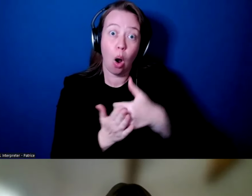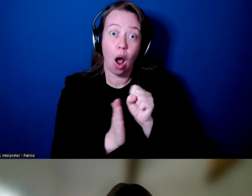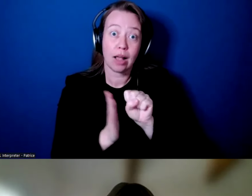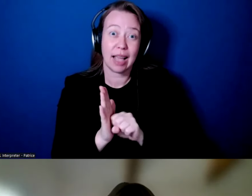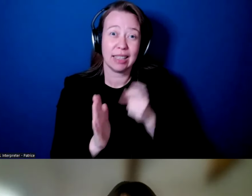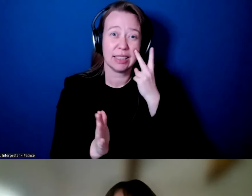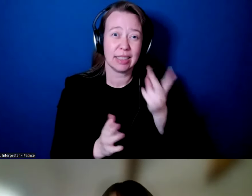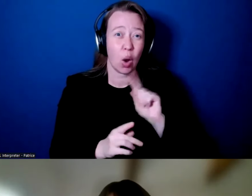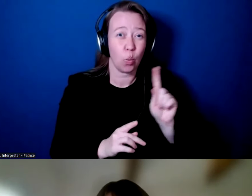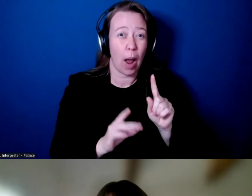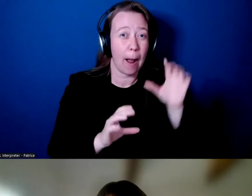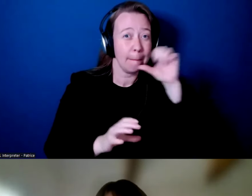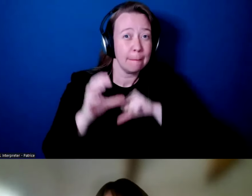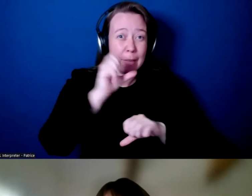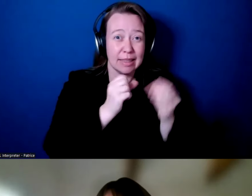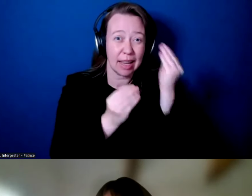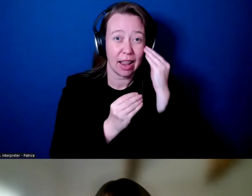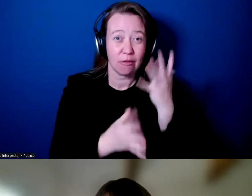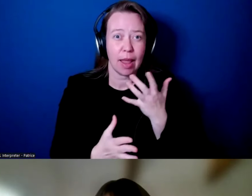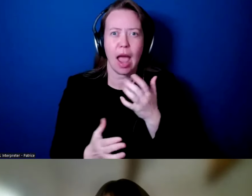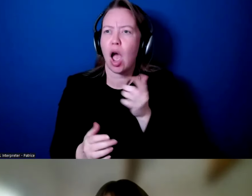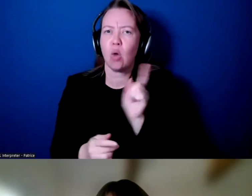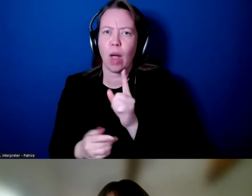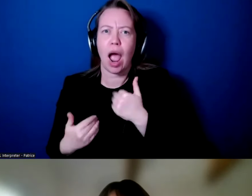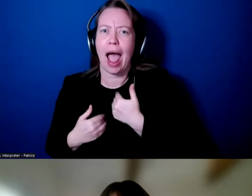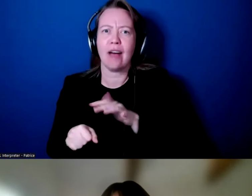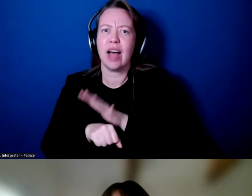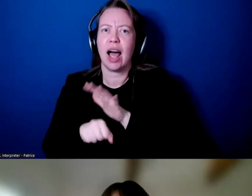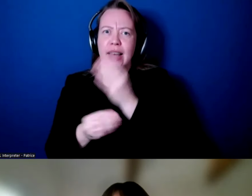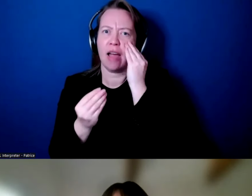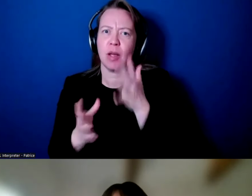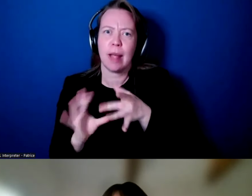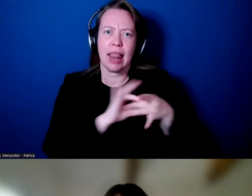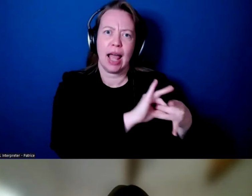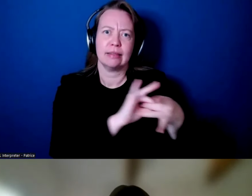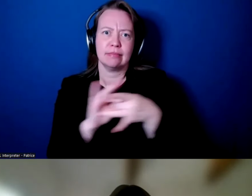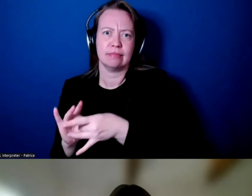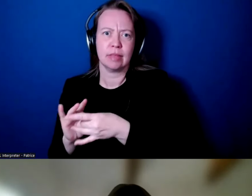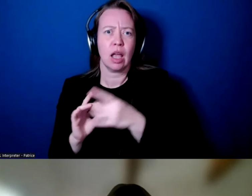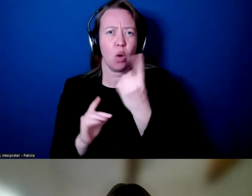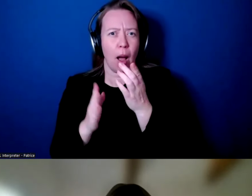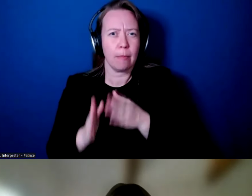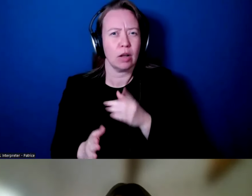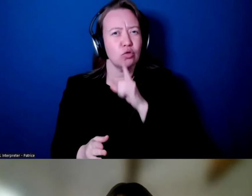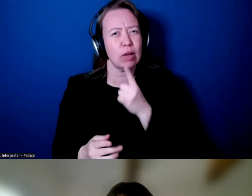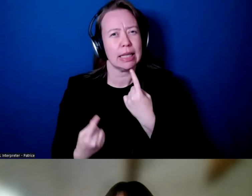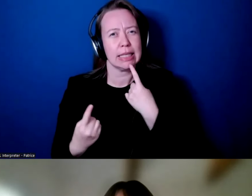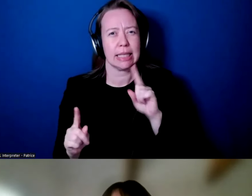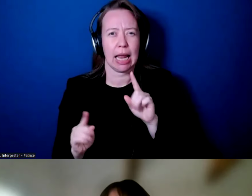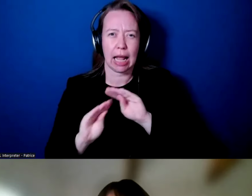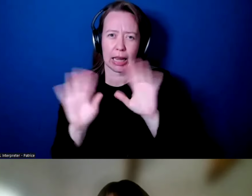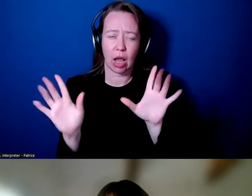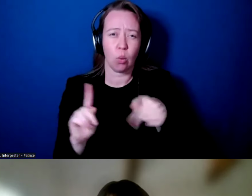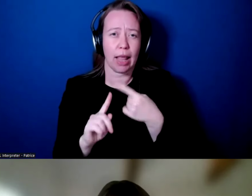are. And one of our state level experts that we spoke to articulated it really well, I think, and really simply when they